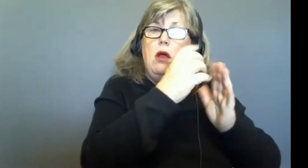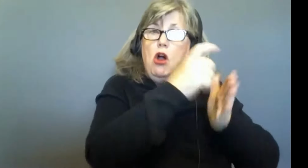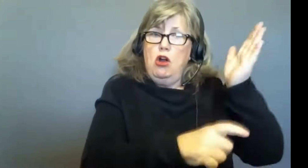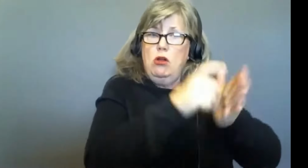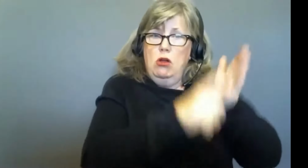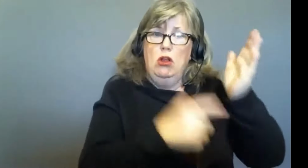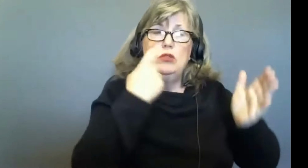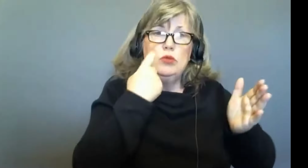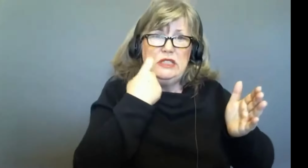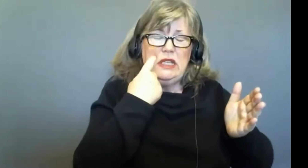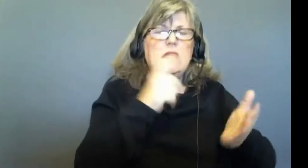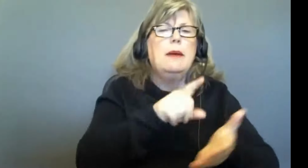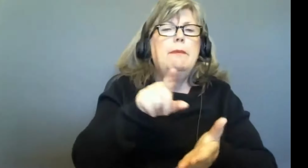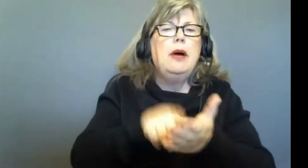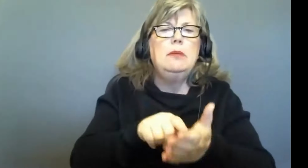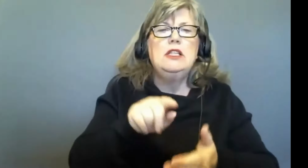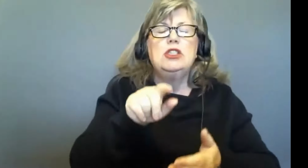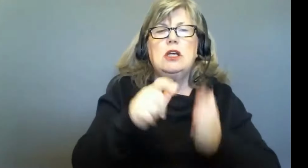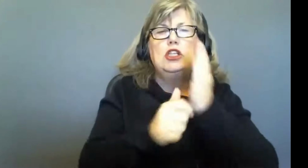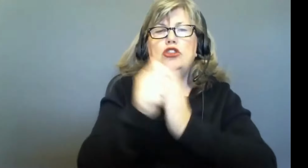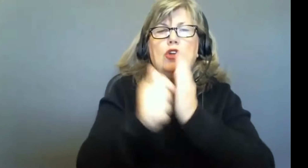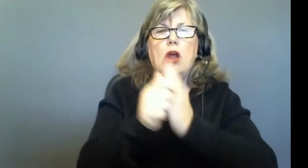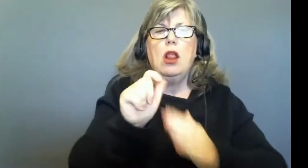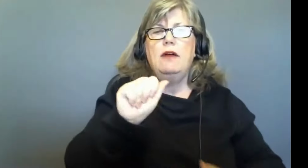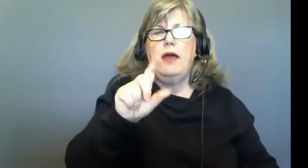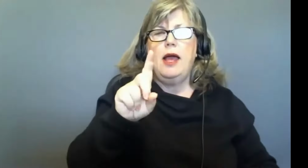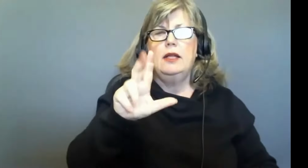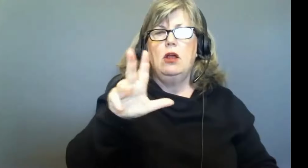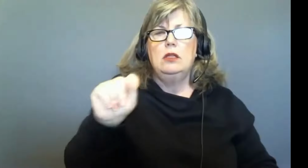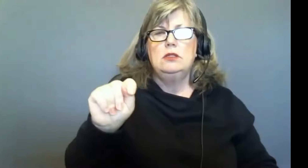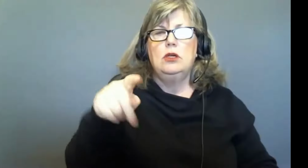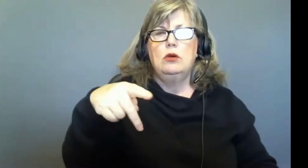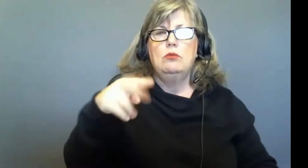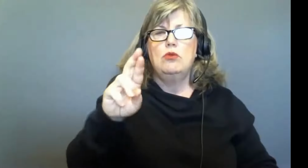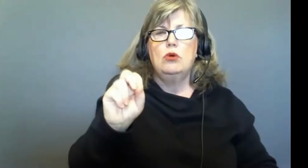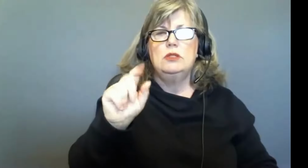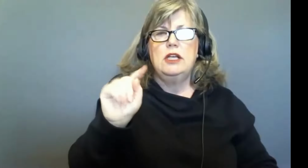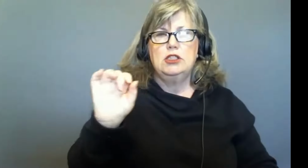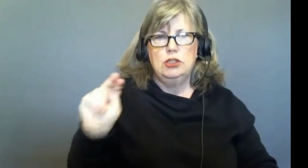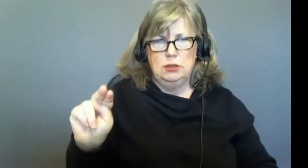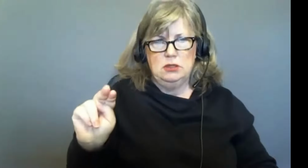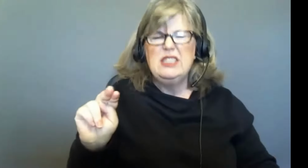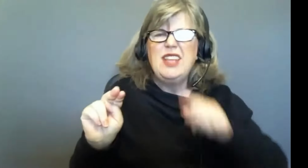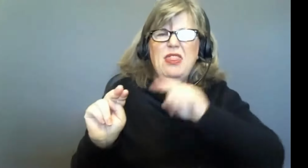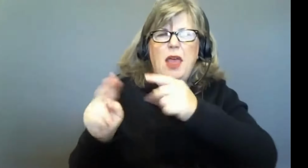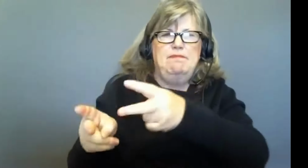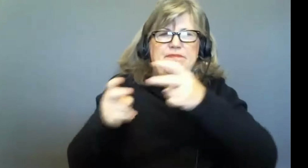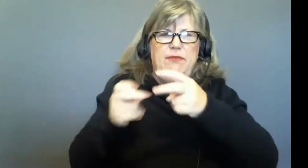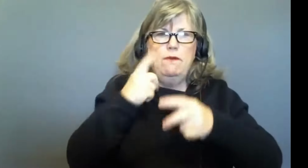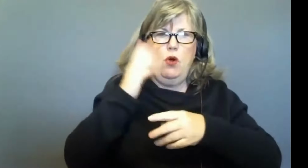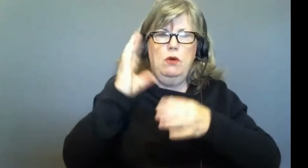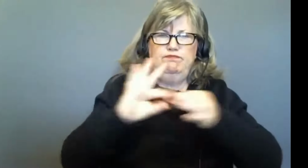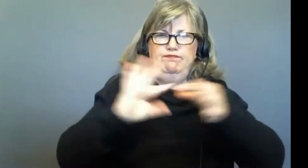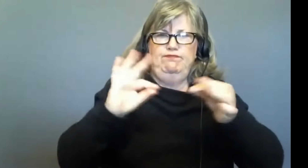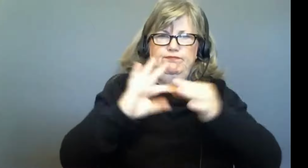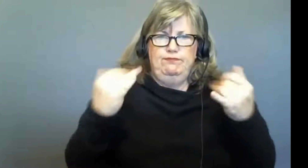published in the Journal of Adult Protection. And this is the basic of my talk today. This paper